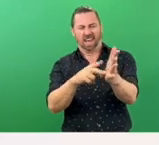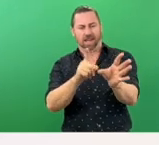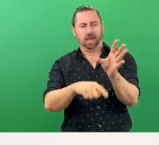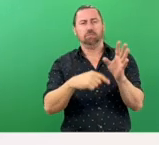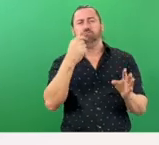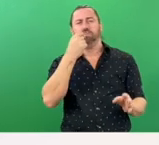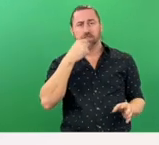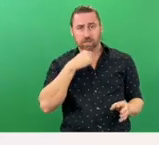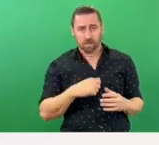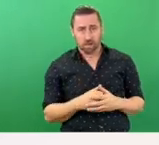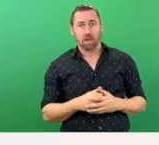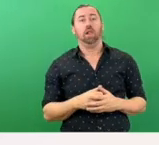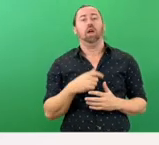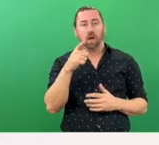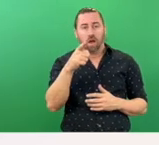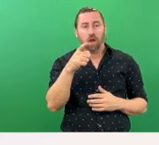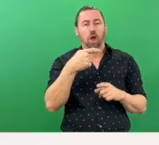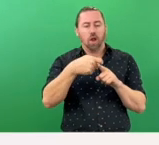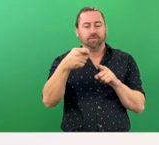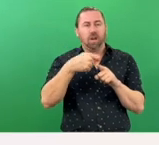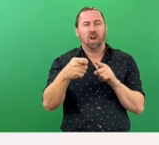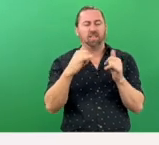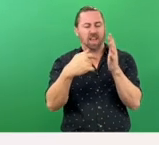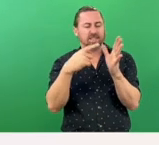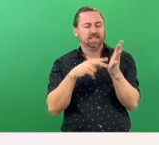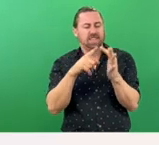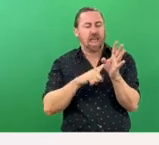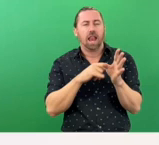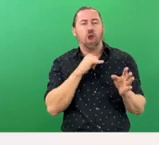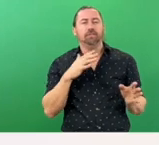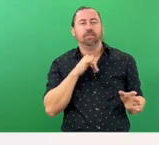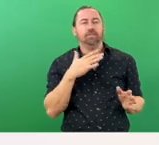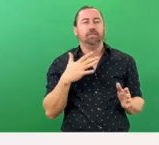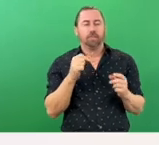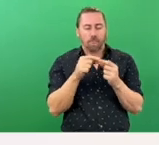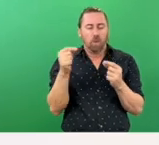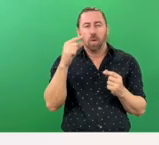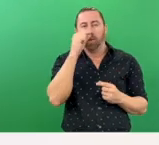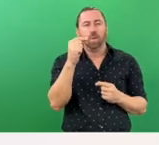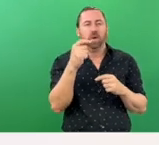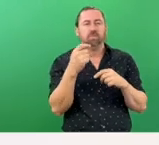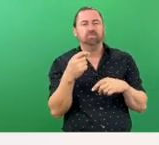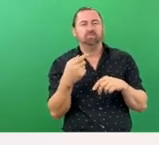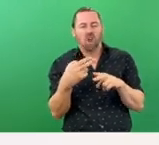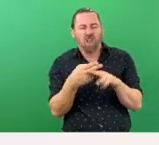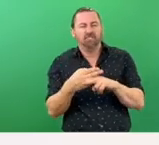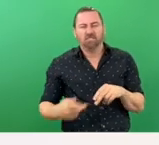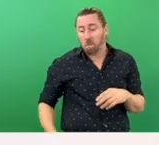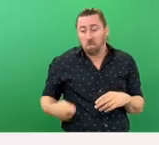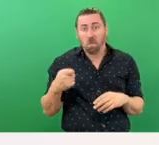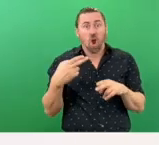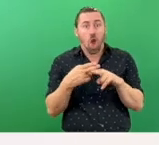doesn't matter. You'll need a craft knife, which could be a Stanley knife, could be an X-Acto knife, could be a pocket knife, whatever it